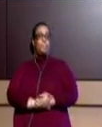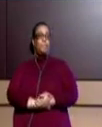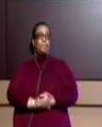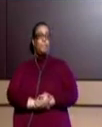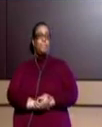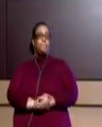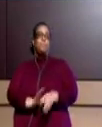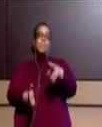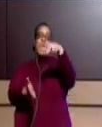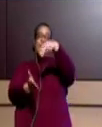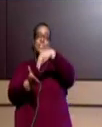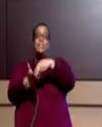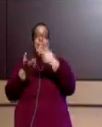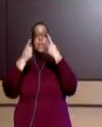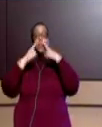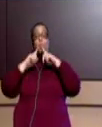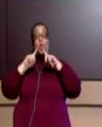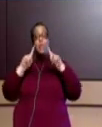Stand and proclaim.